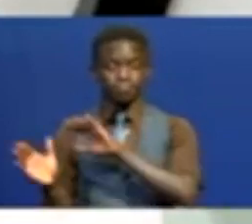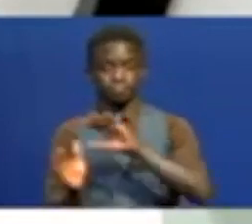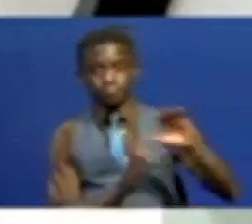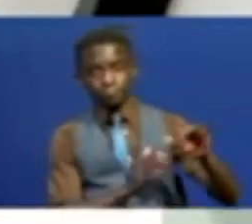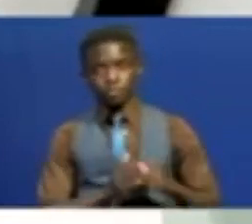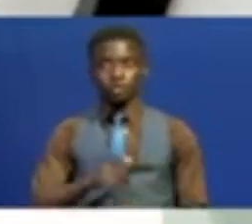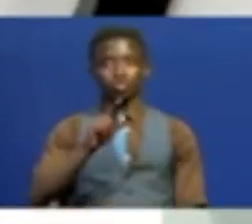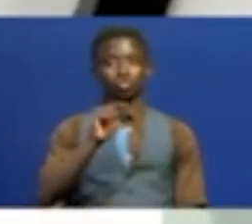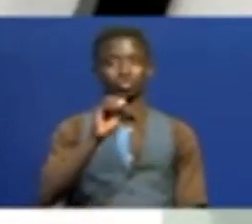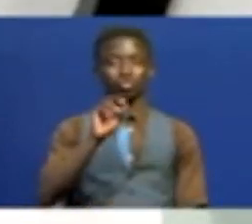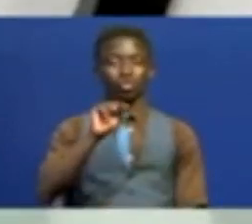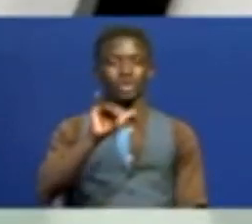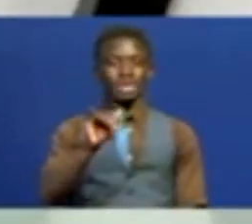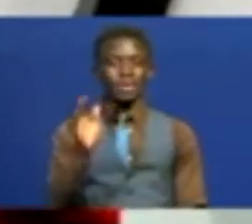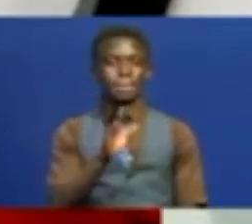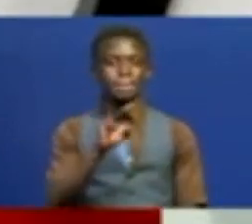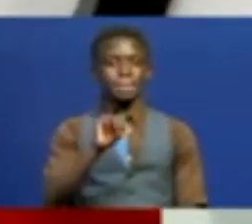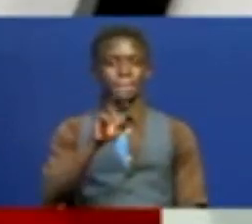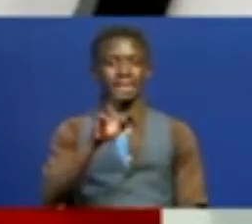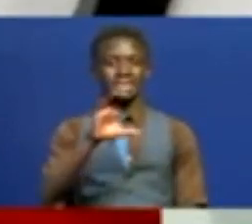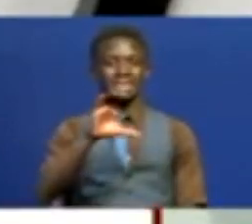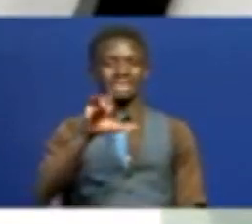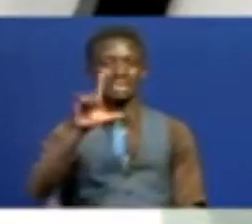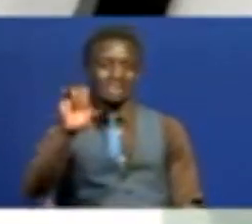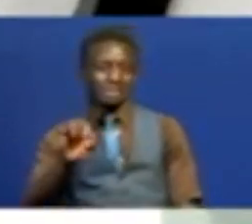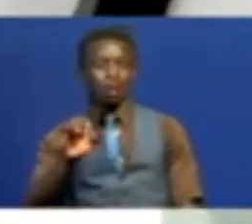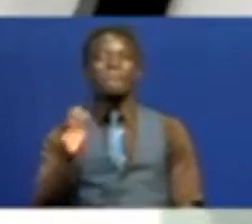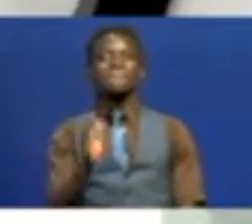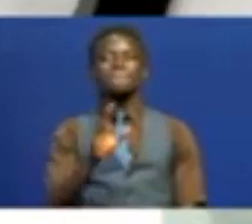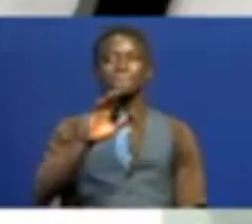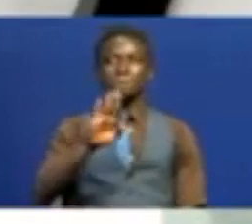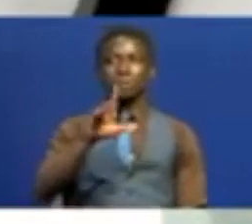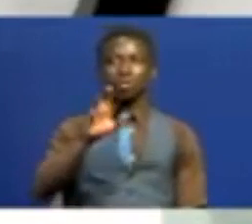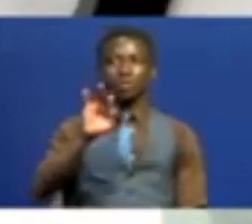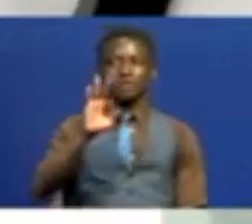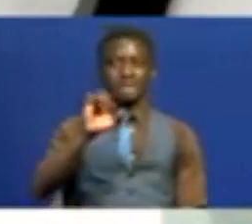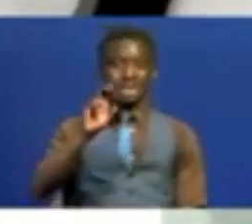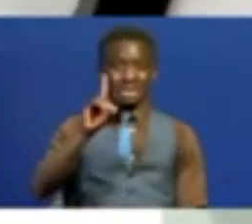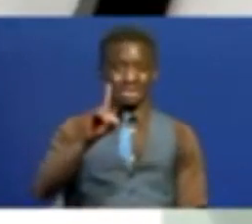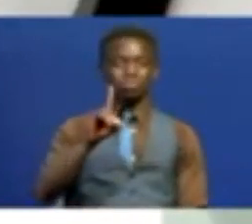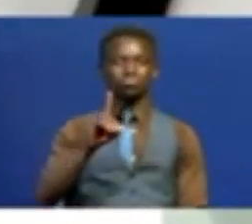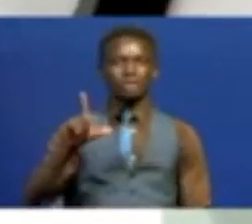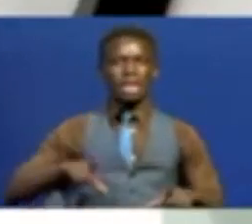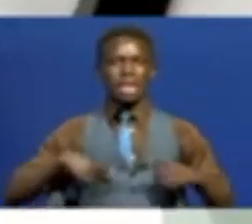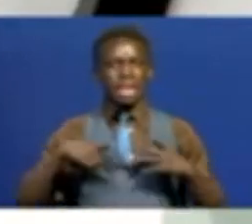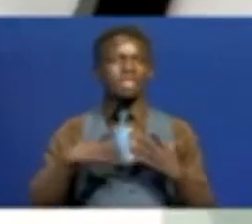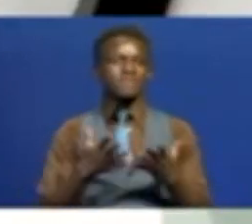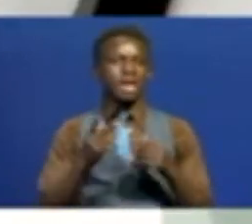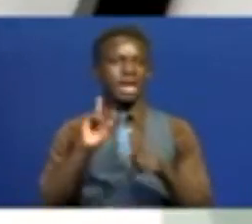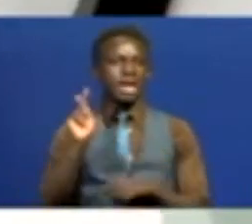Tony Massie Blomfield is a British citizen who has lived in Kenya for 77 years and has also witnessed some of